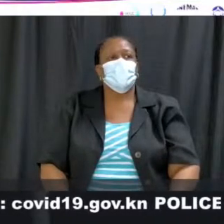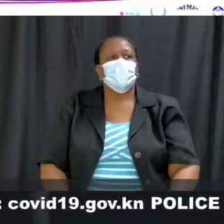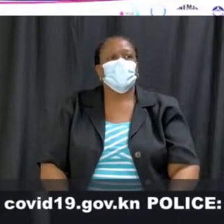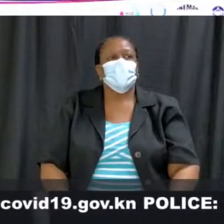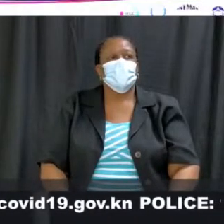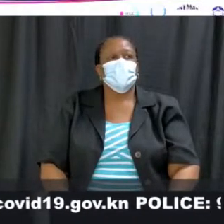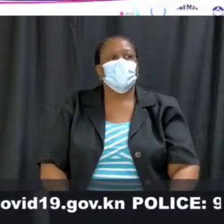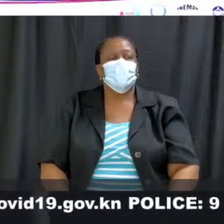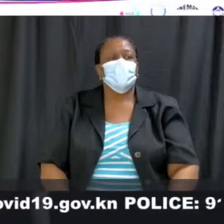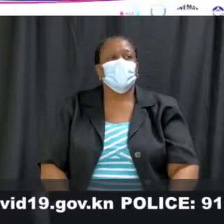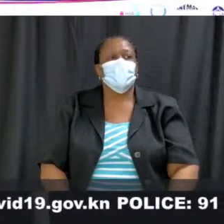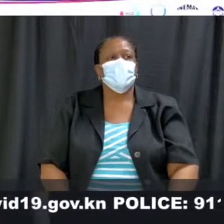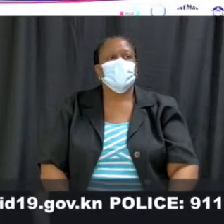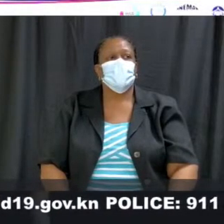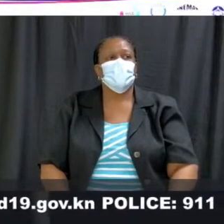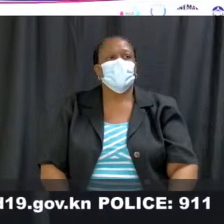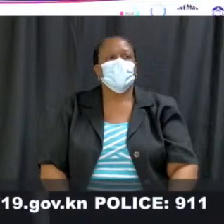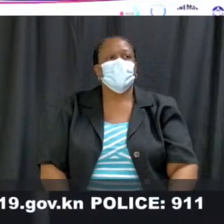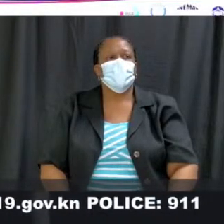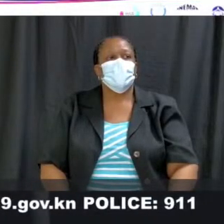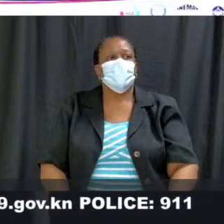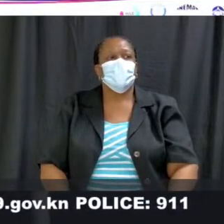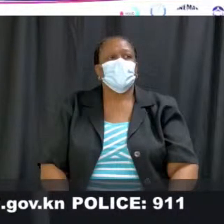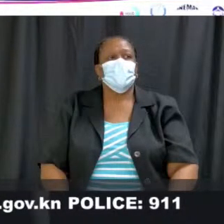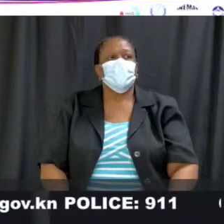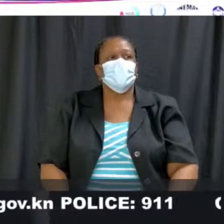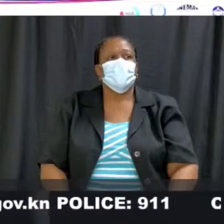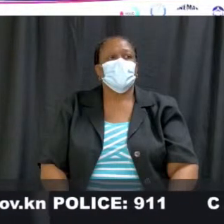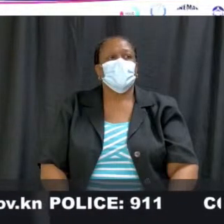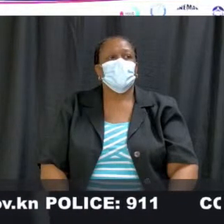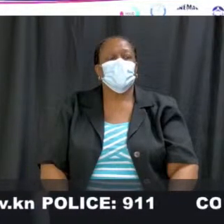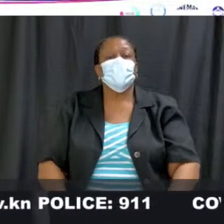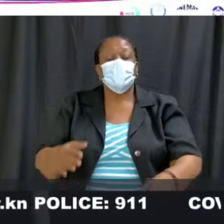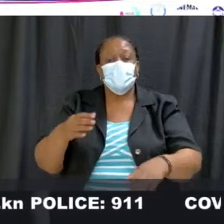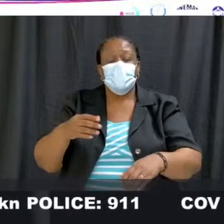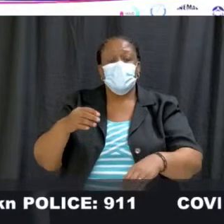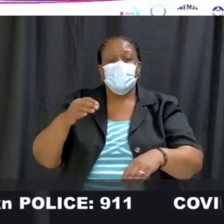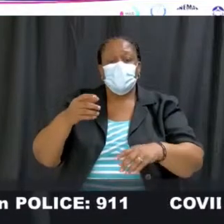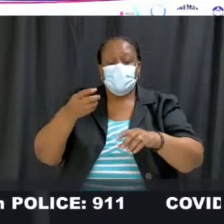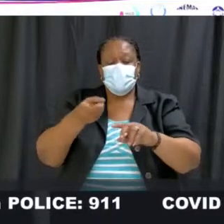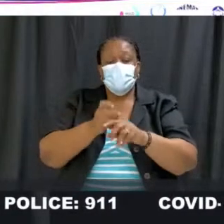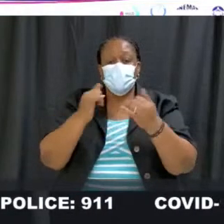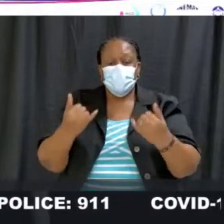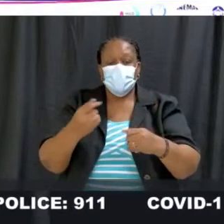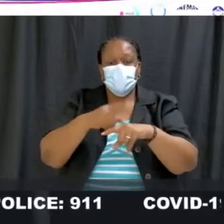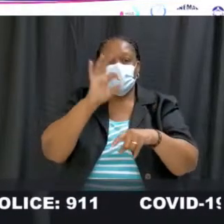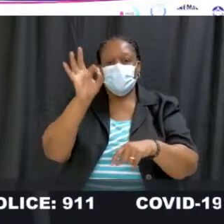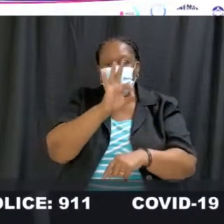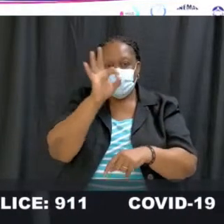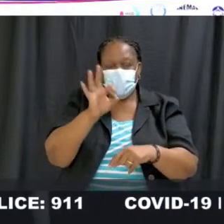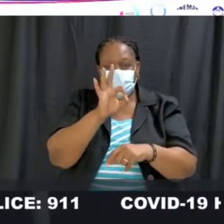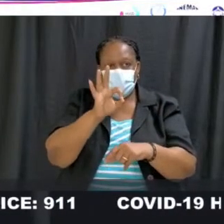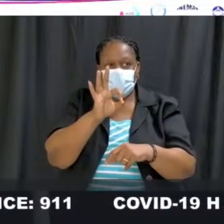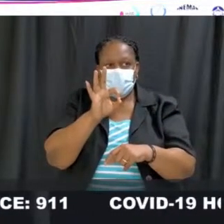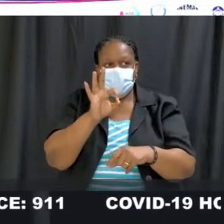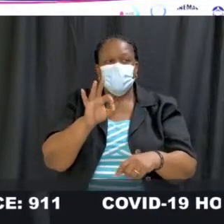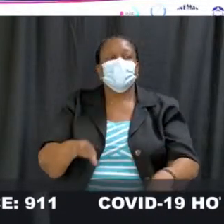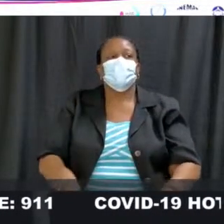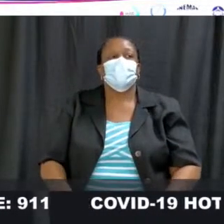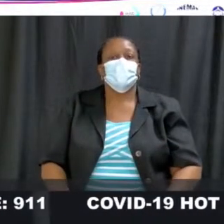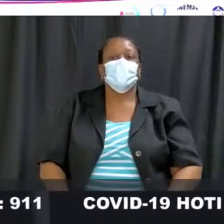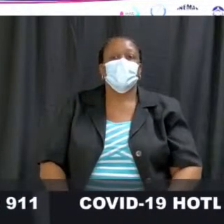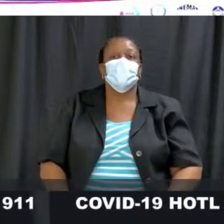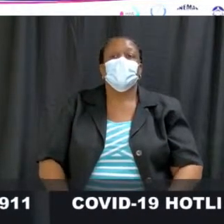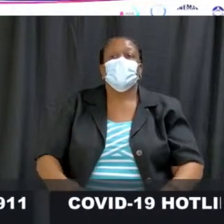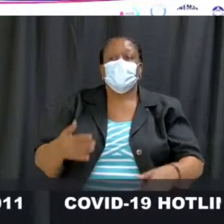of your card. After Friday, persons would be then told of the new venue in which you'll be able